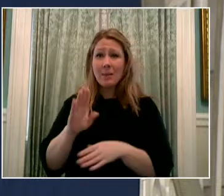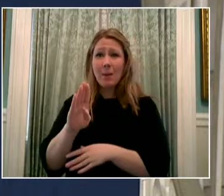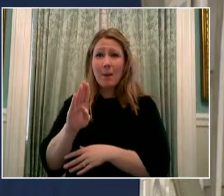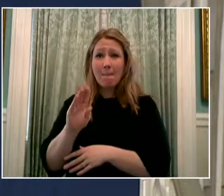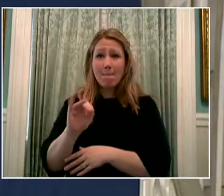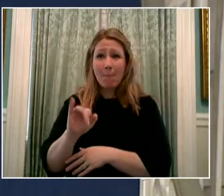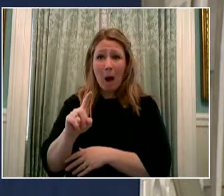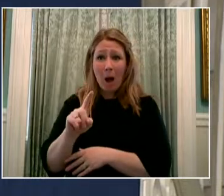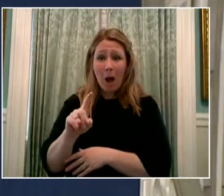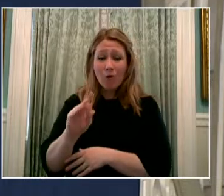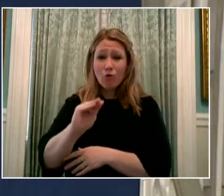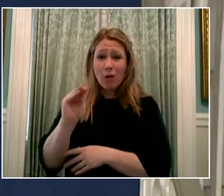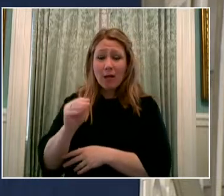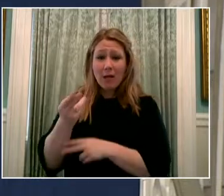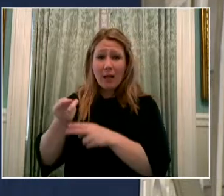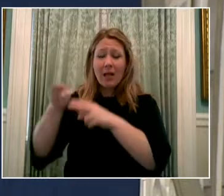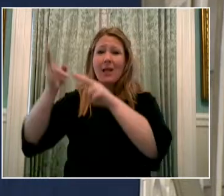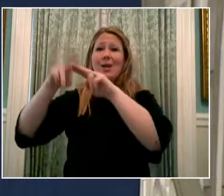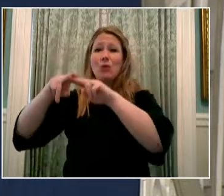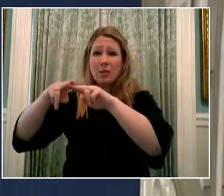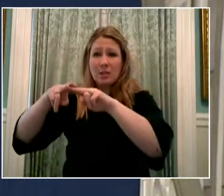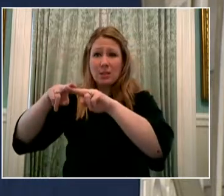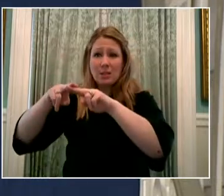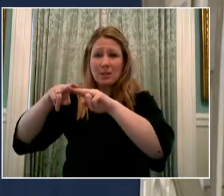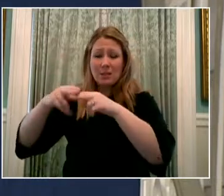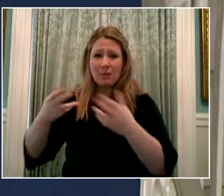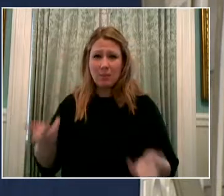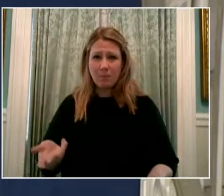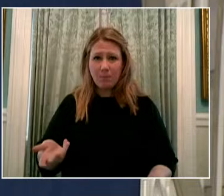fish? But they didn't cover